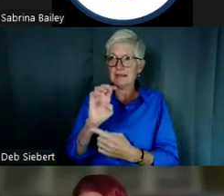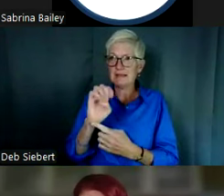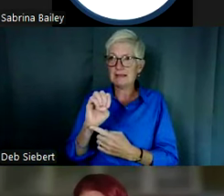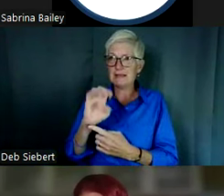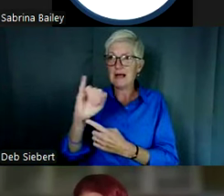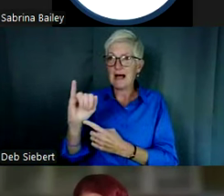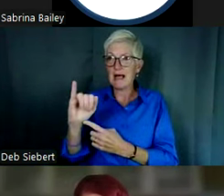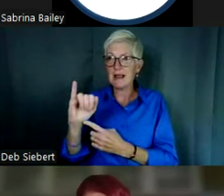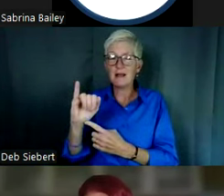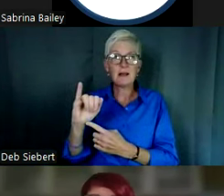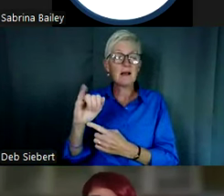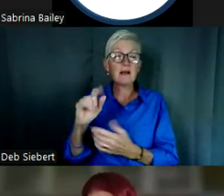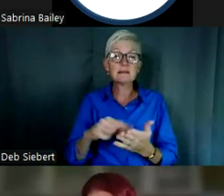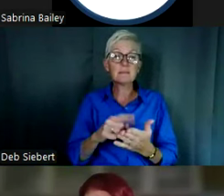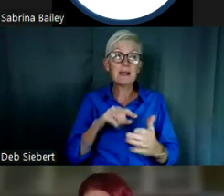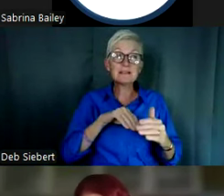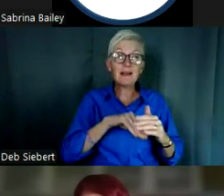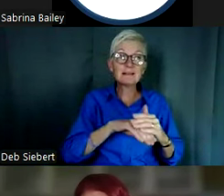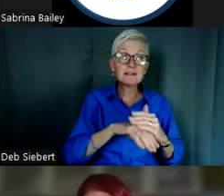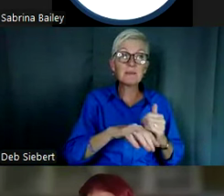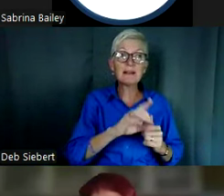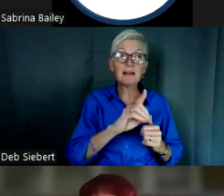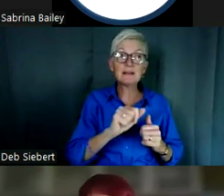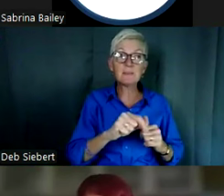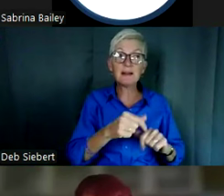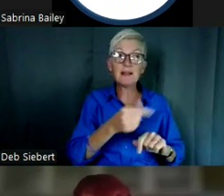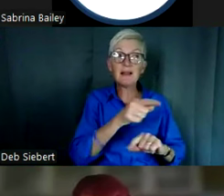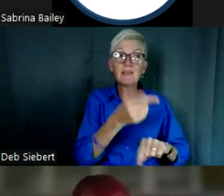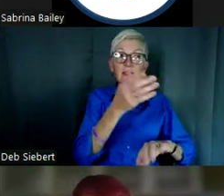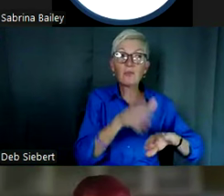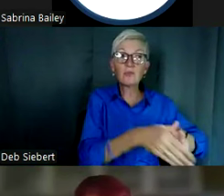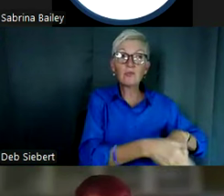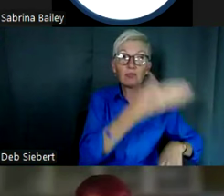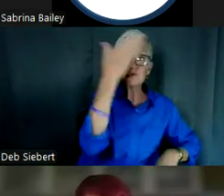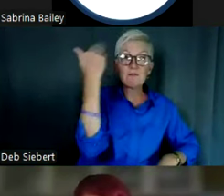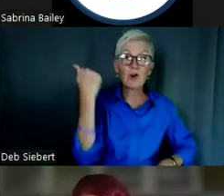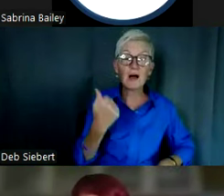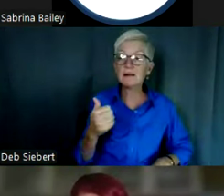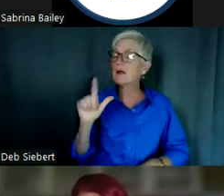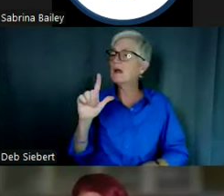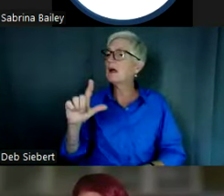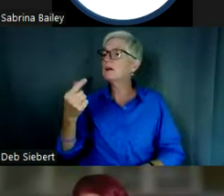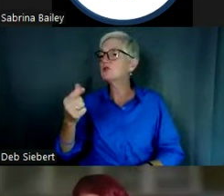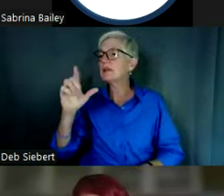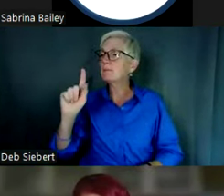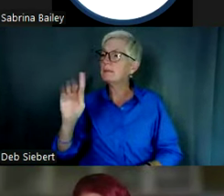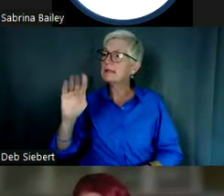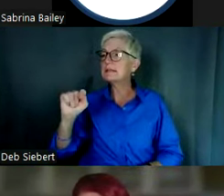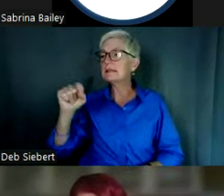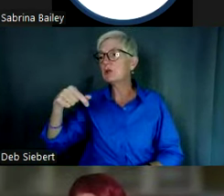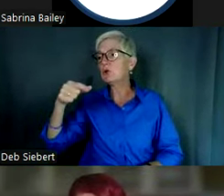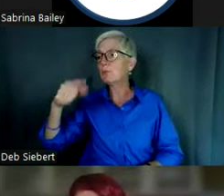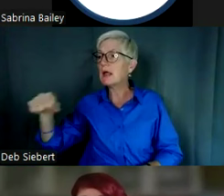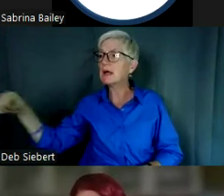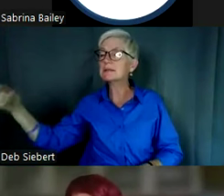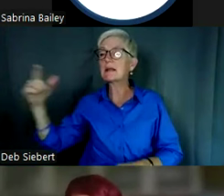off or they're treated as a other. Oh yeah, we have, you know, all of these LGBTQ plus and we have, you know, racial diversity,